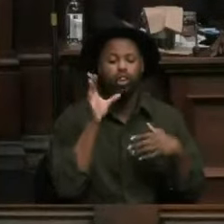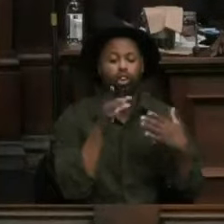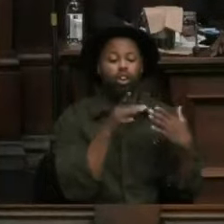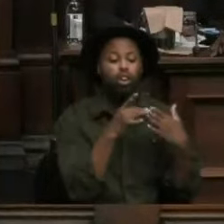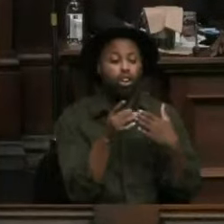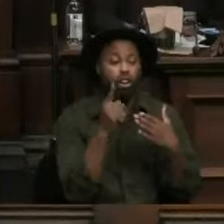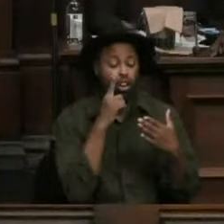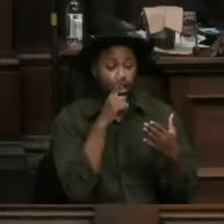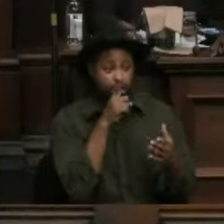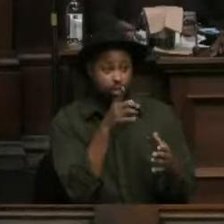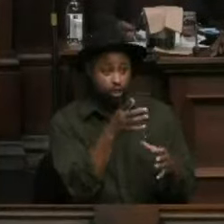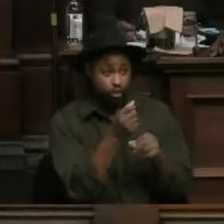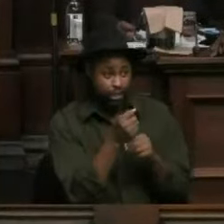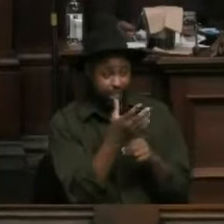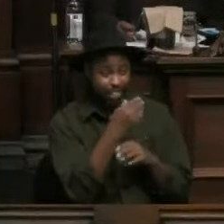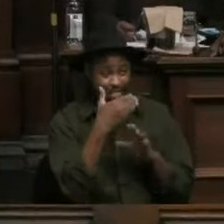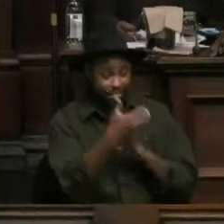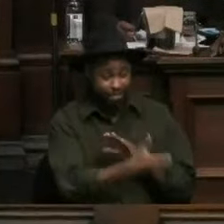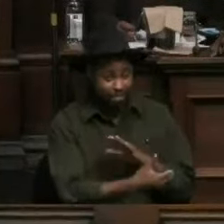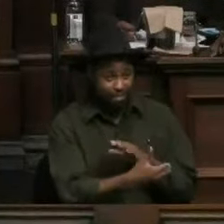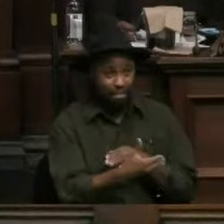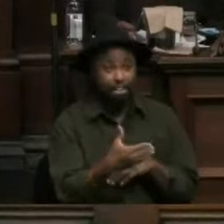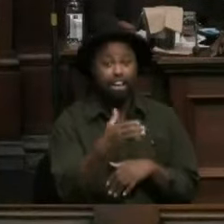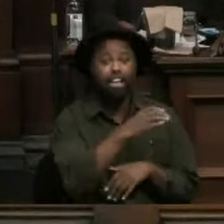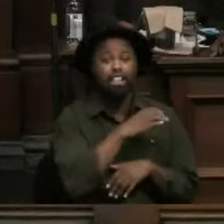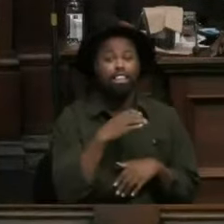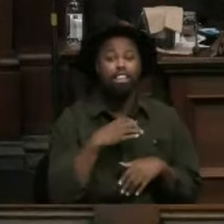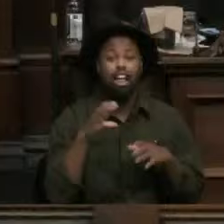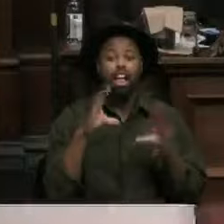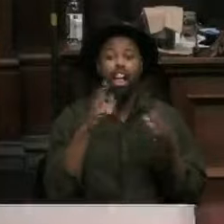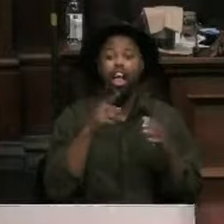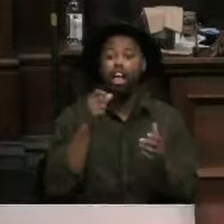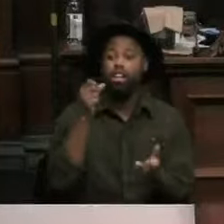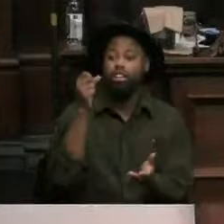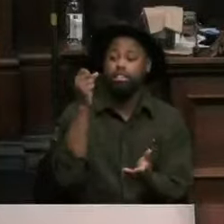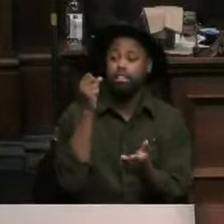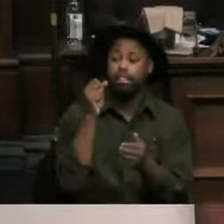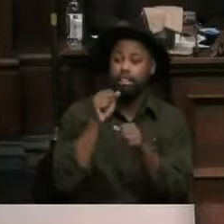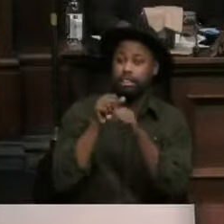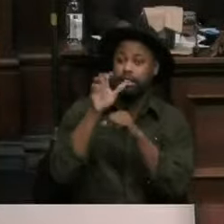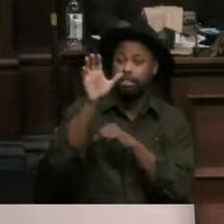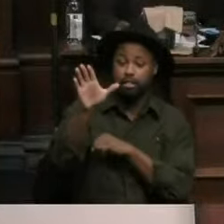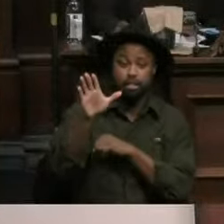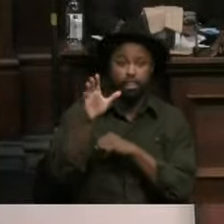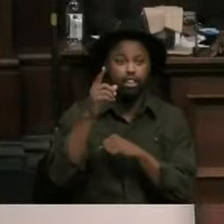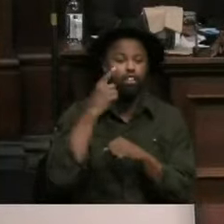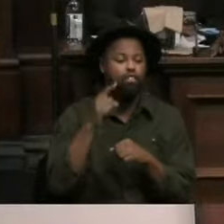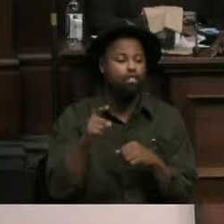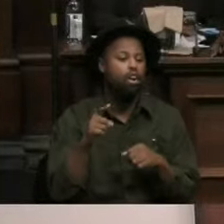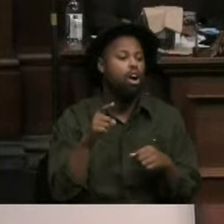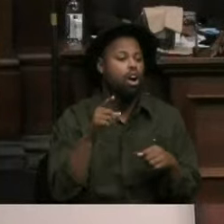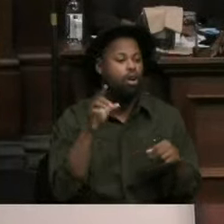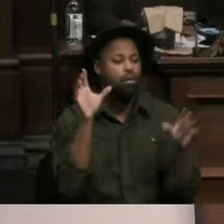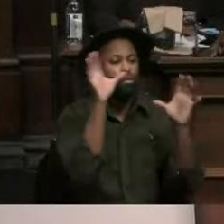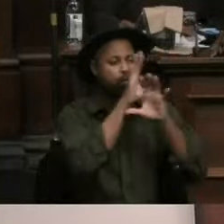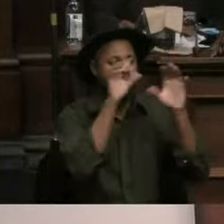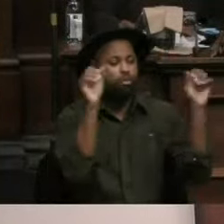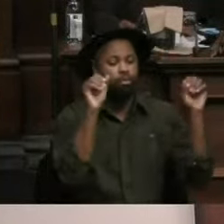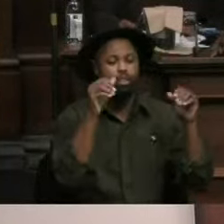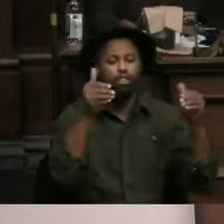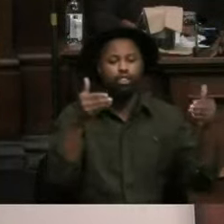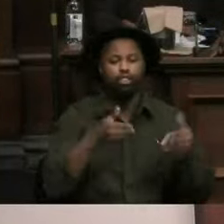be received and filed. The Council submits a disclosure of interest form from President Melendez on introductory